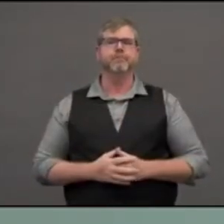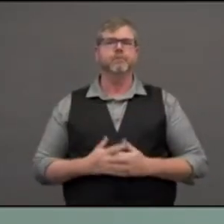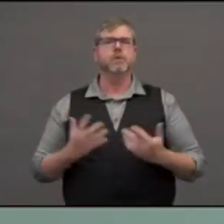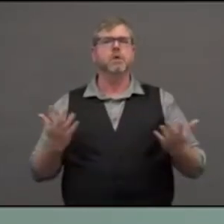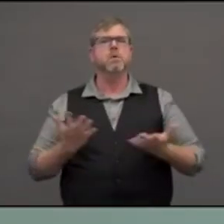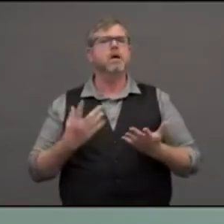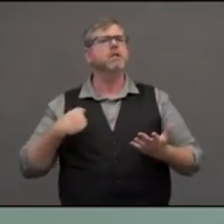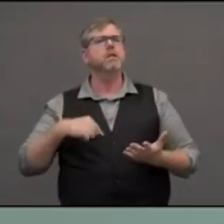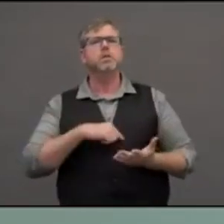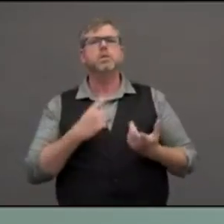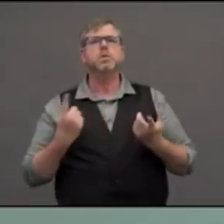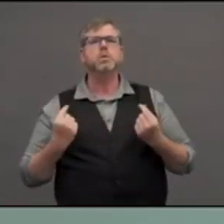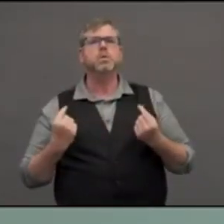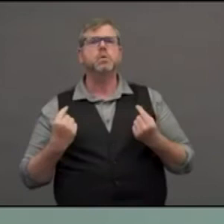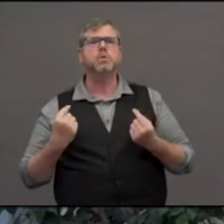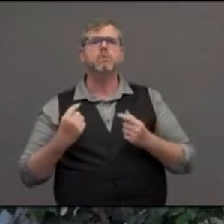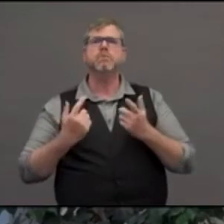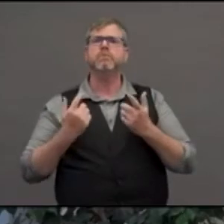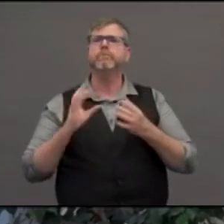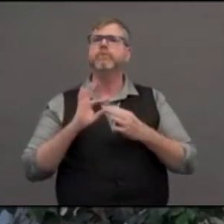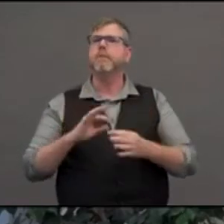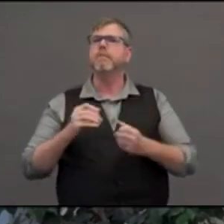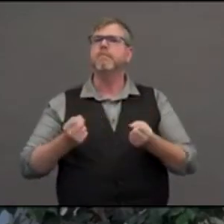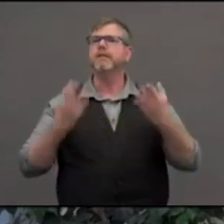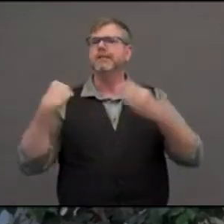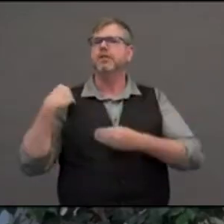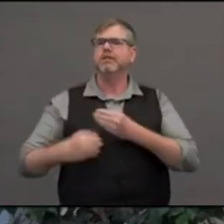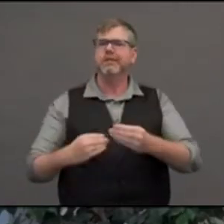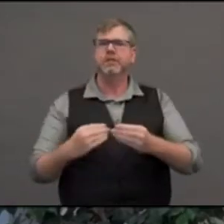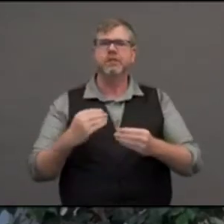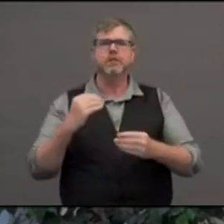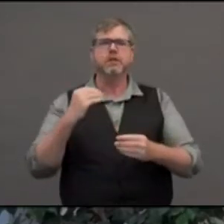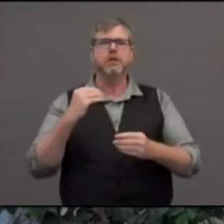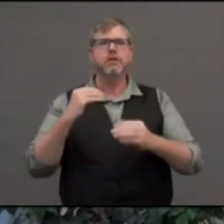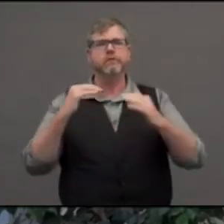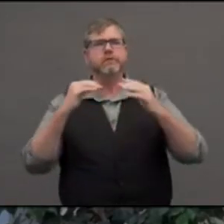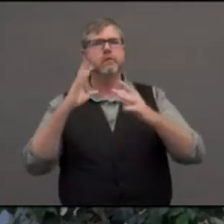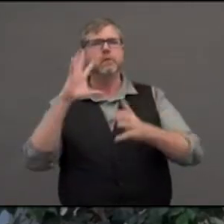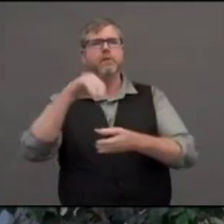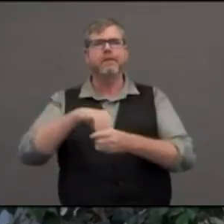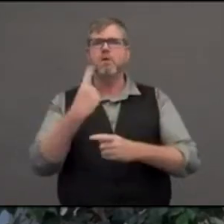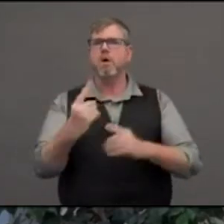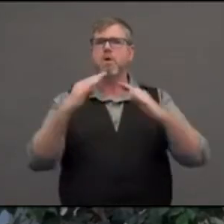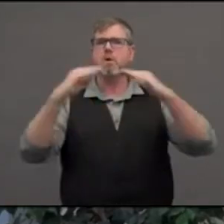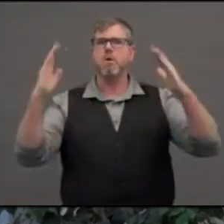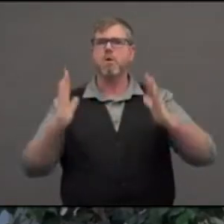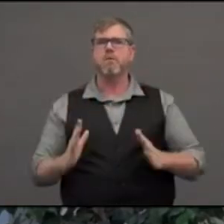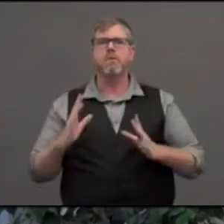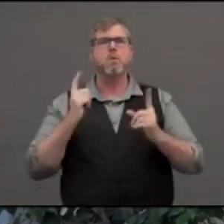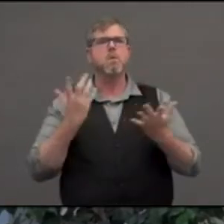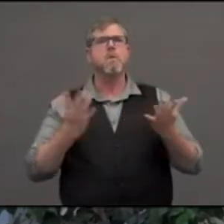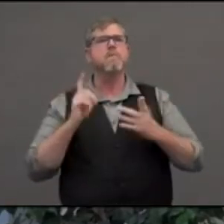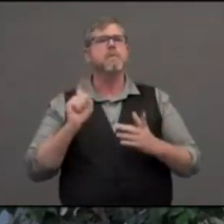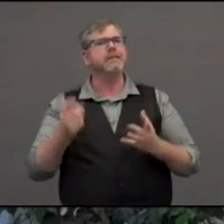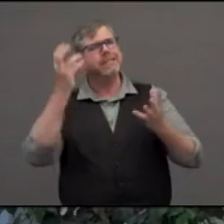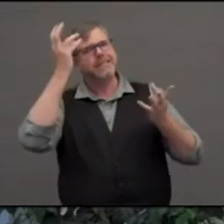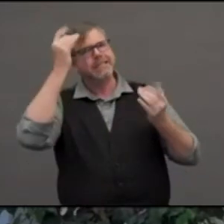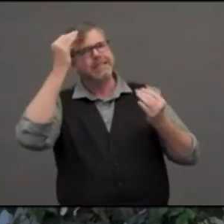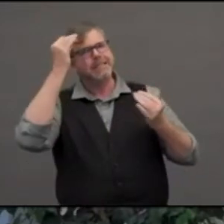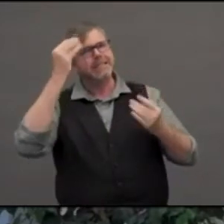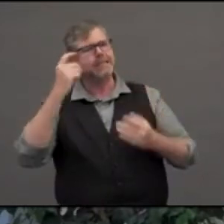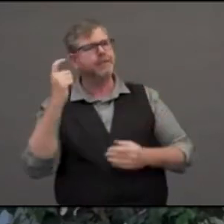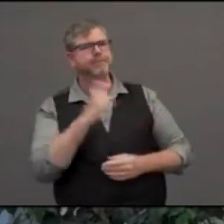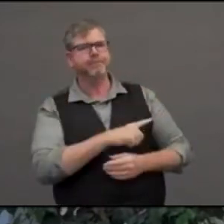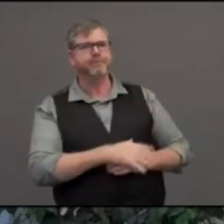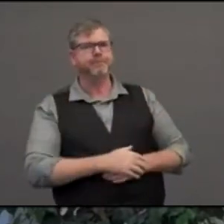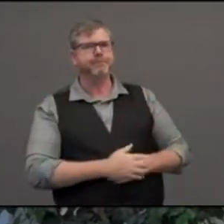multi-generational homes should be thinking of in keeping all of our community safe? Well, Maribel, you make a very good point.